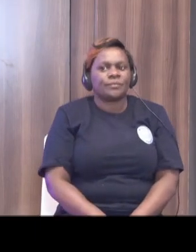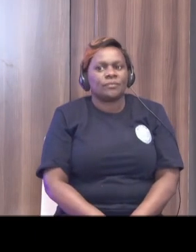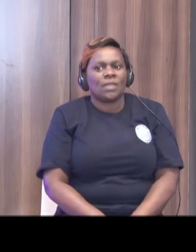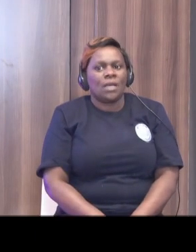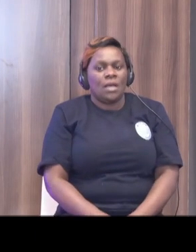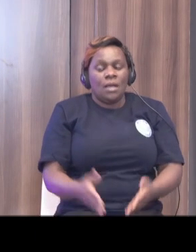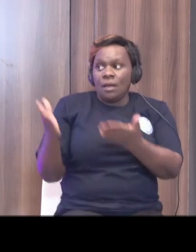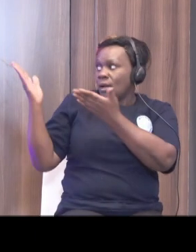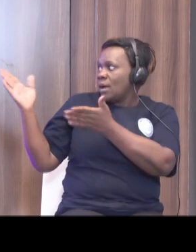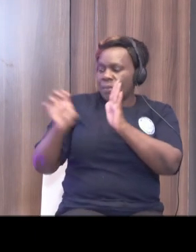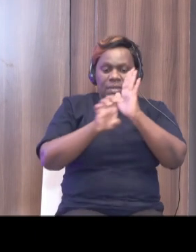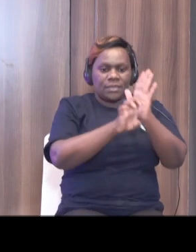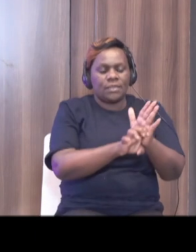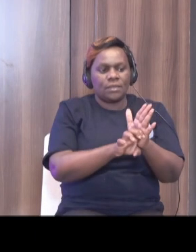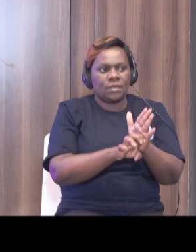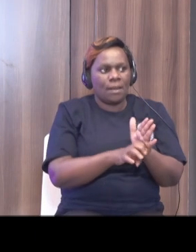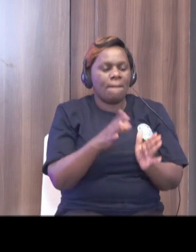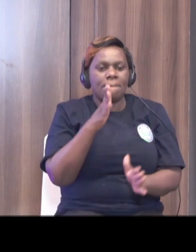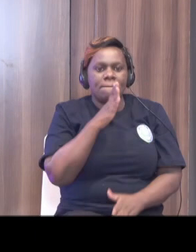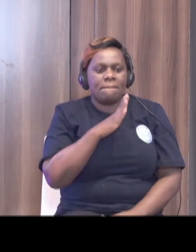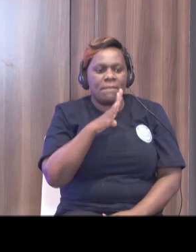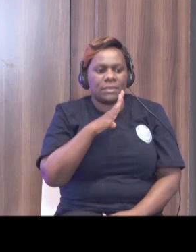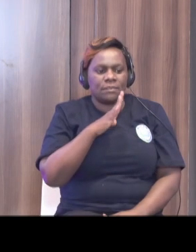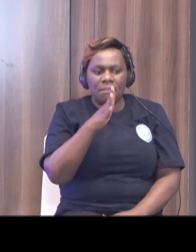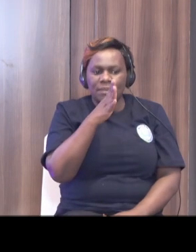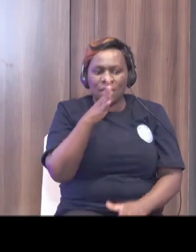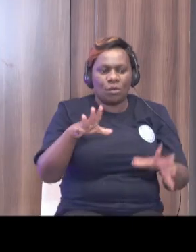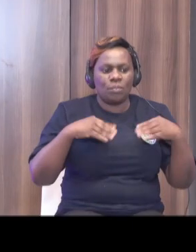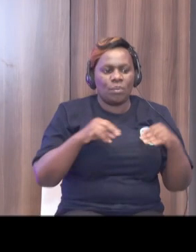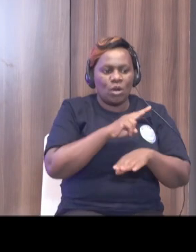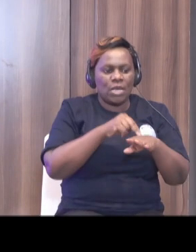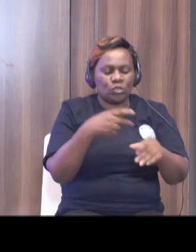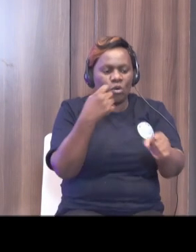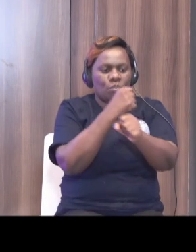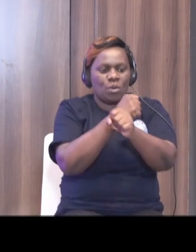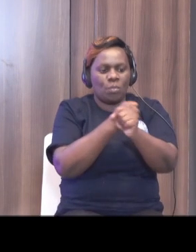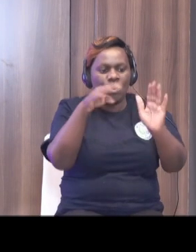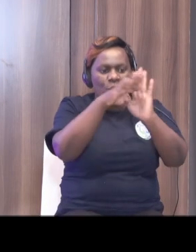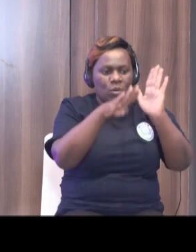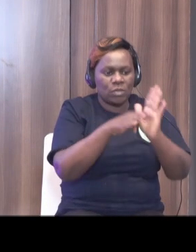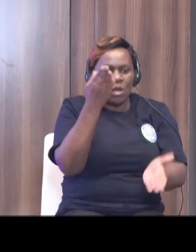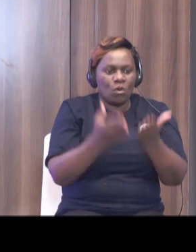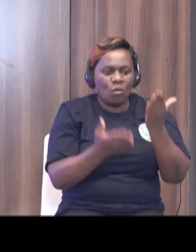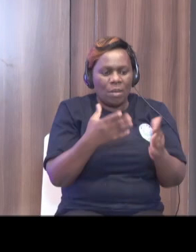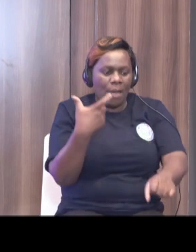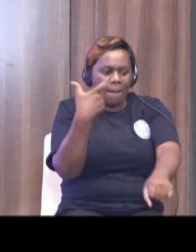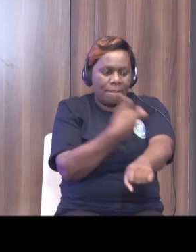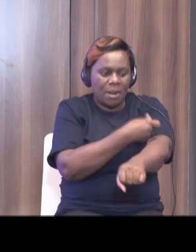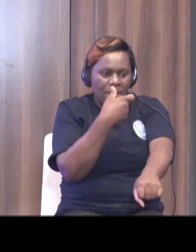So here are the examples of RSV maternal vaccine uptake rates across several national immunization programs. This is a comparison of